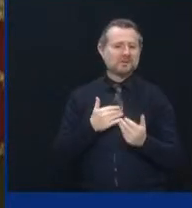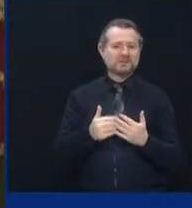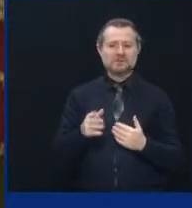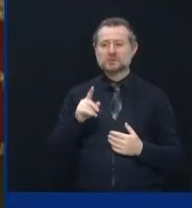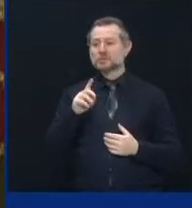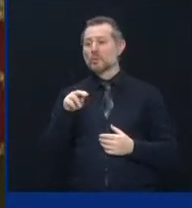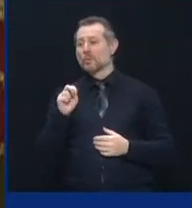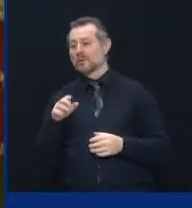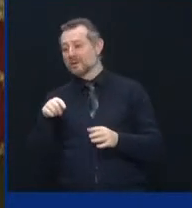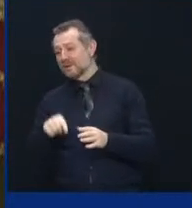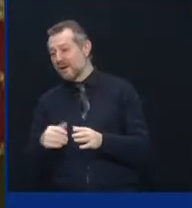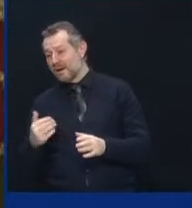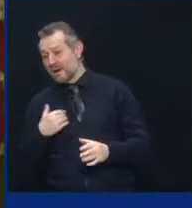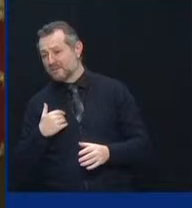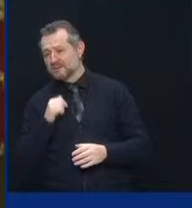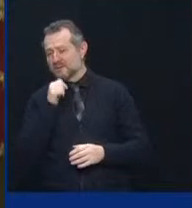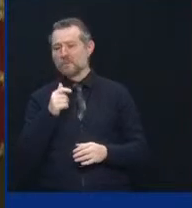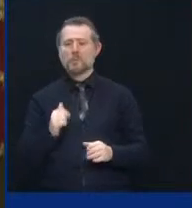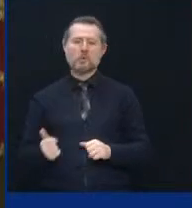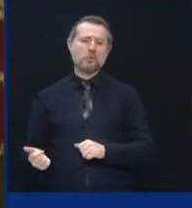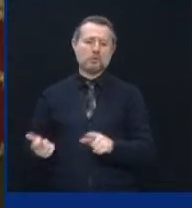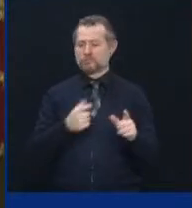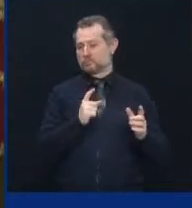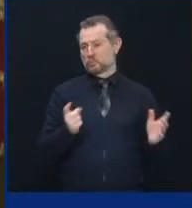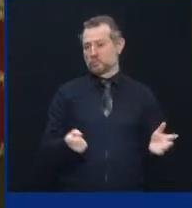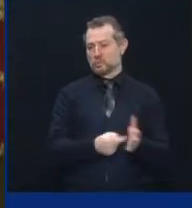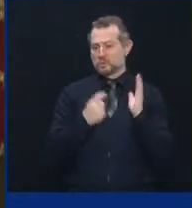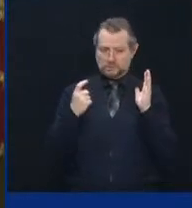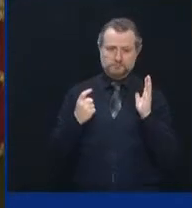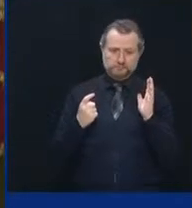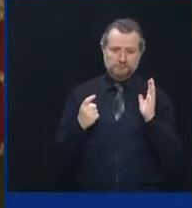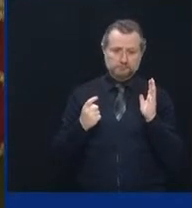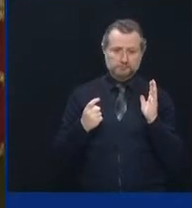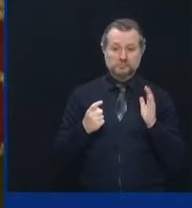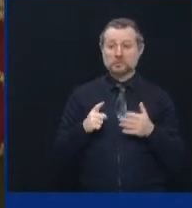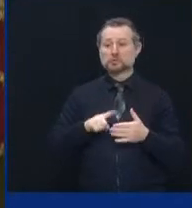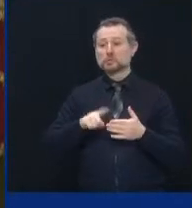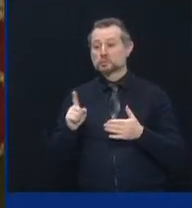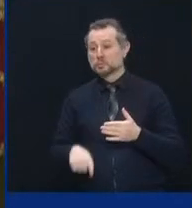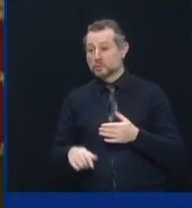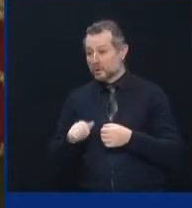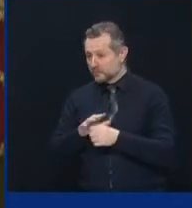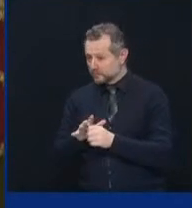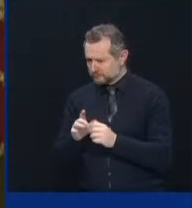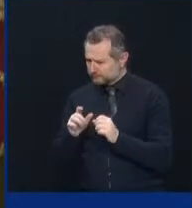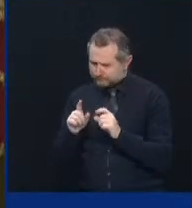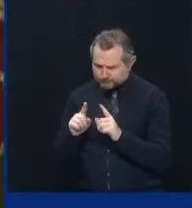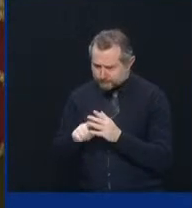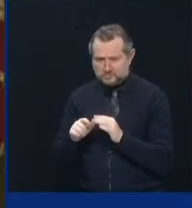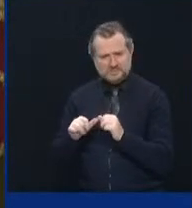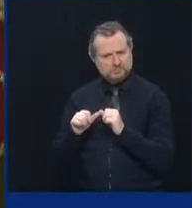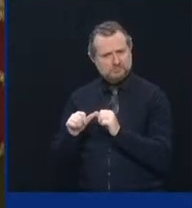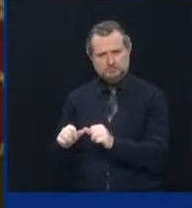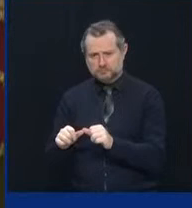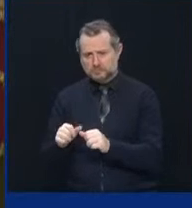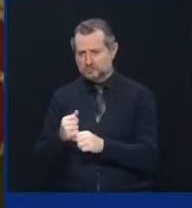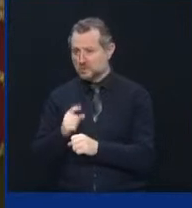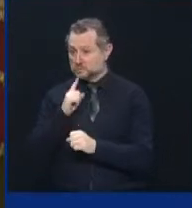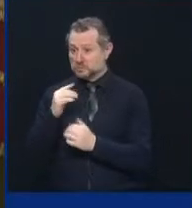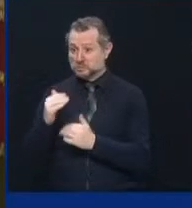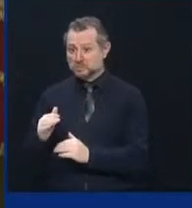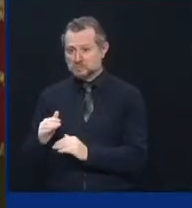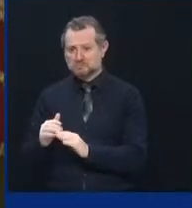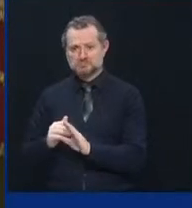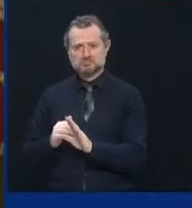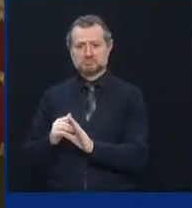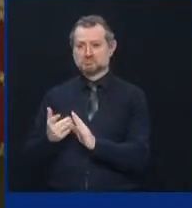those requirements that exist as a result of COVID continue. So none of that goes away. It's just the specific rules